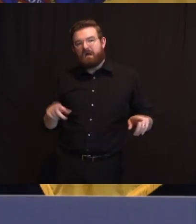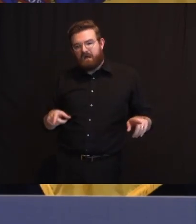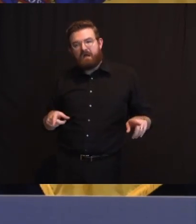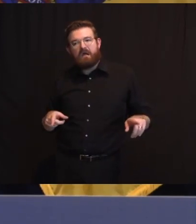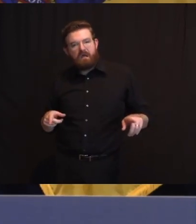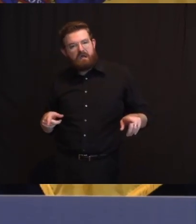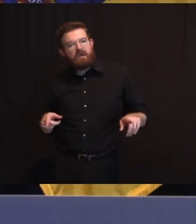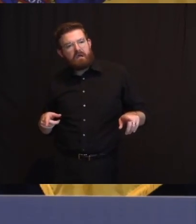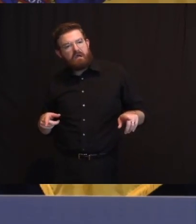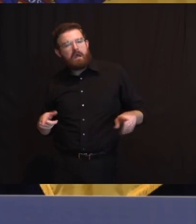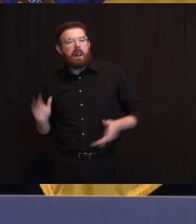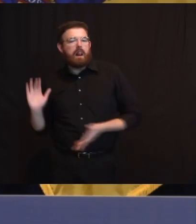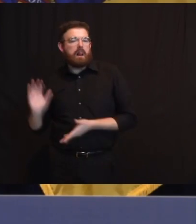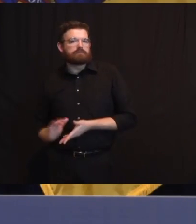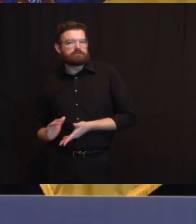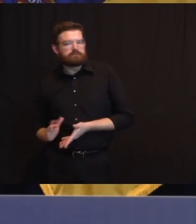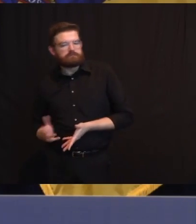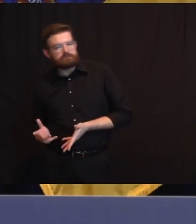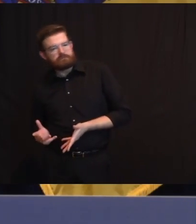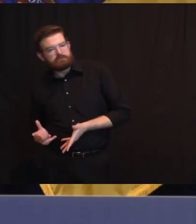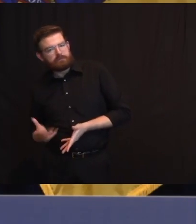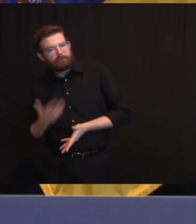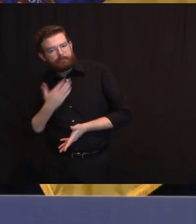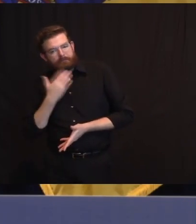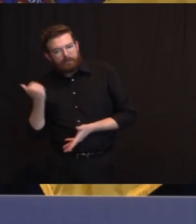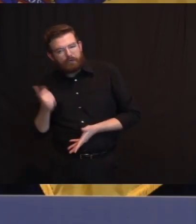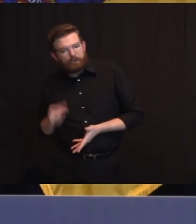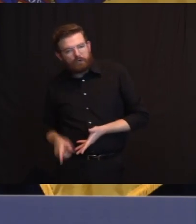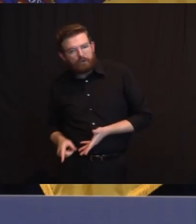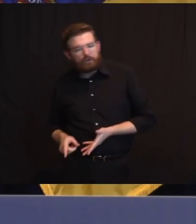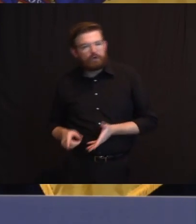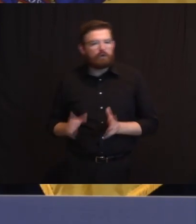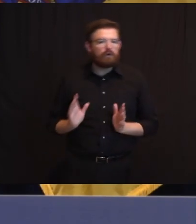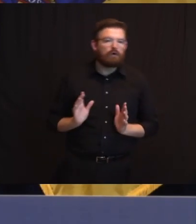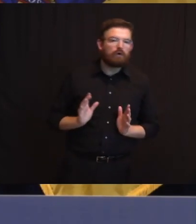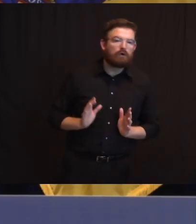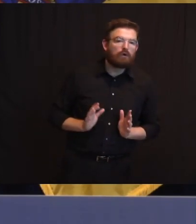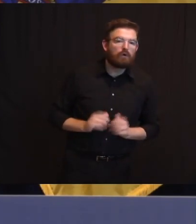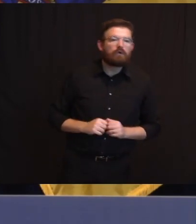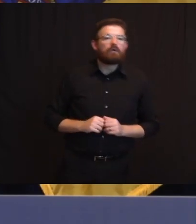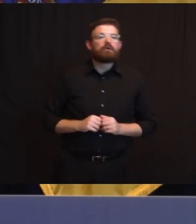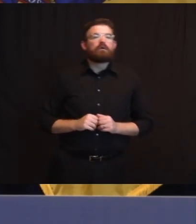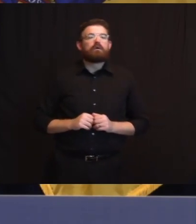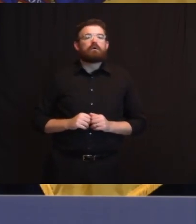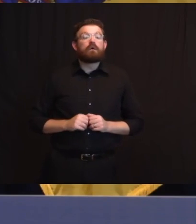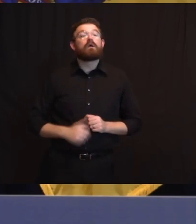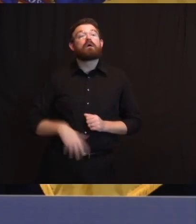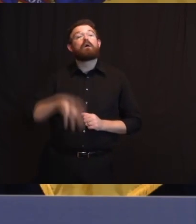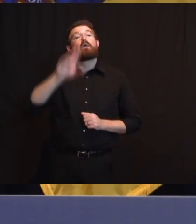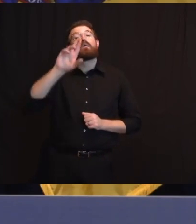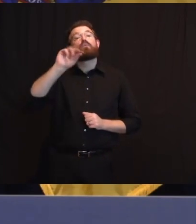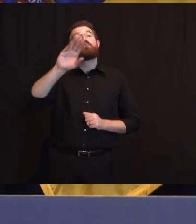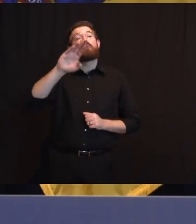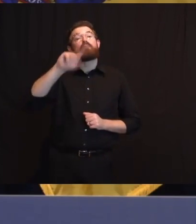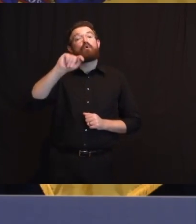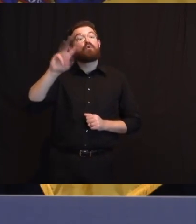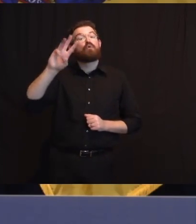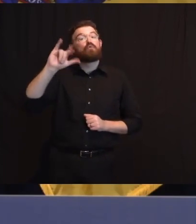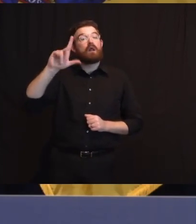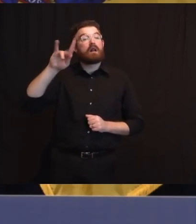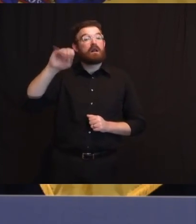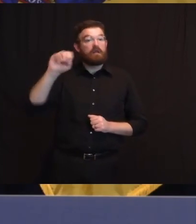was a much less of a reality. Again, I want to thank Robert Wilkie because when we really needed the surge, you